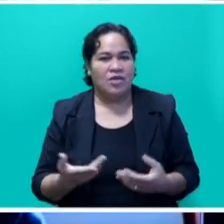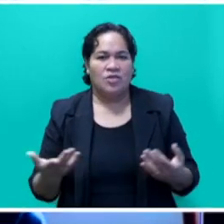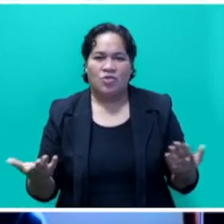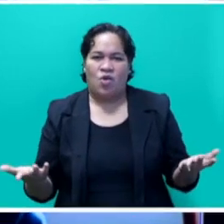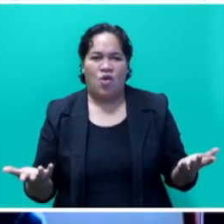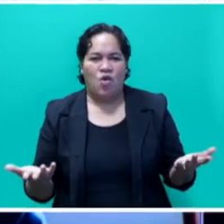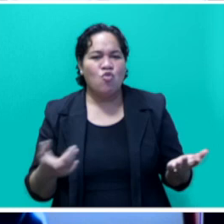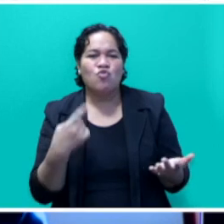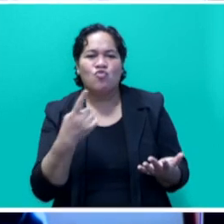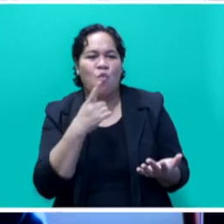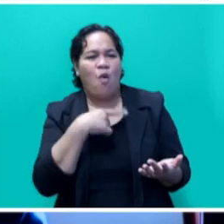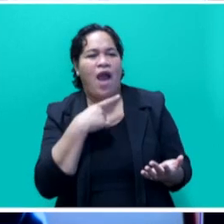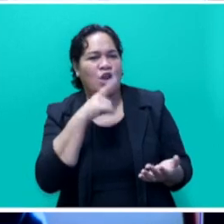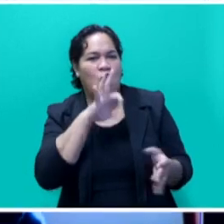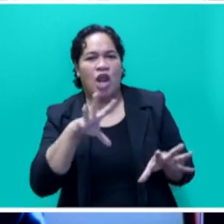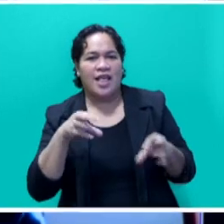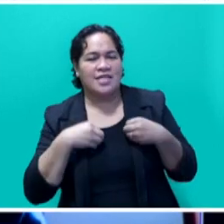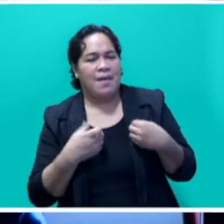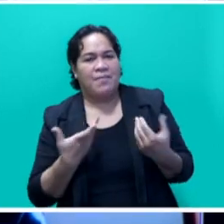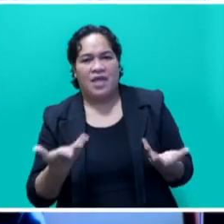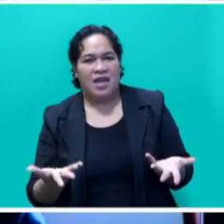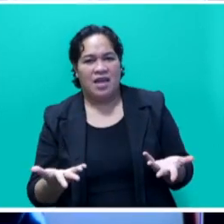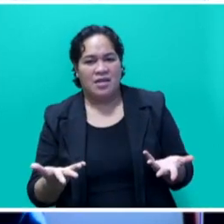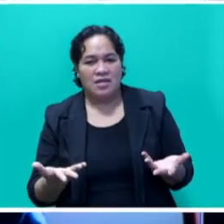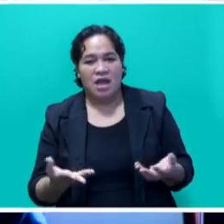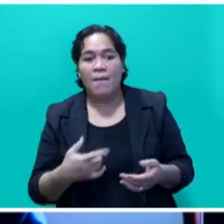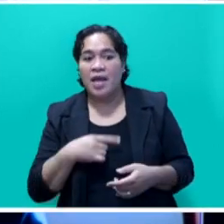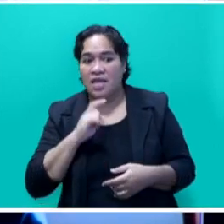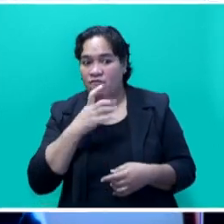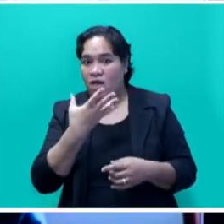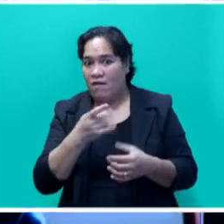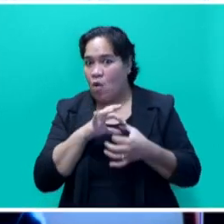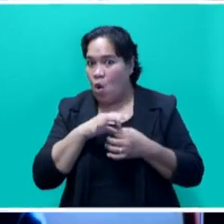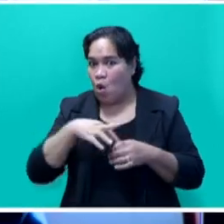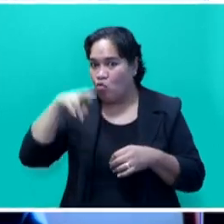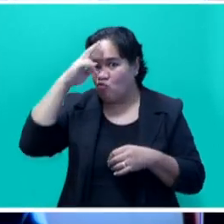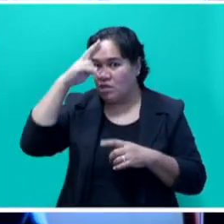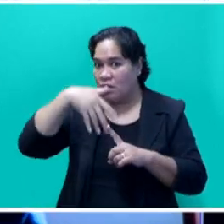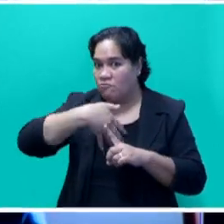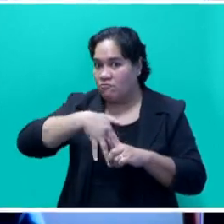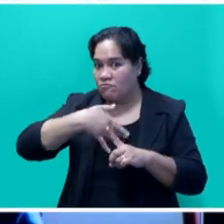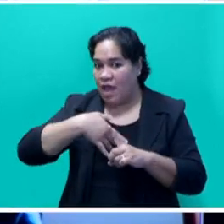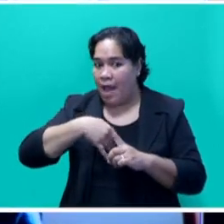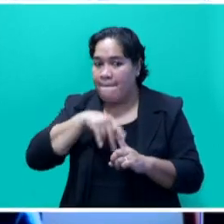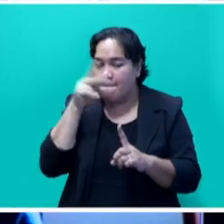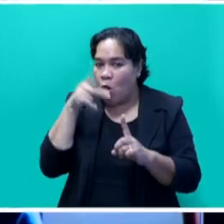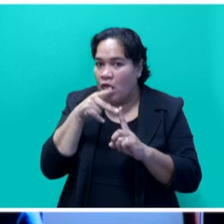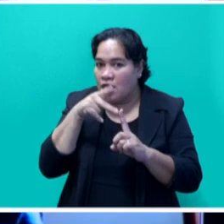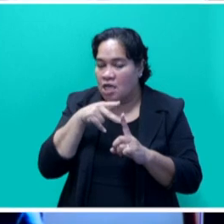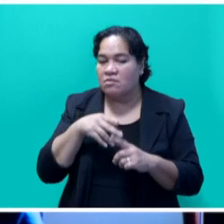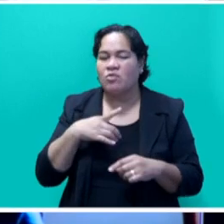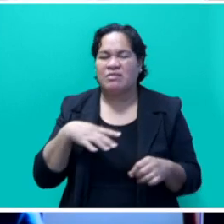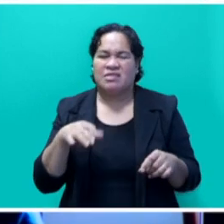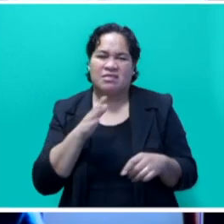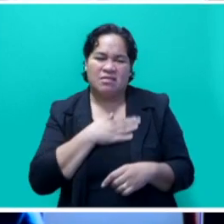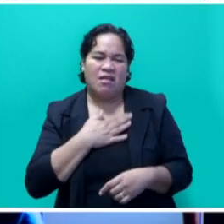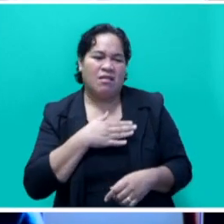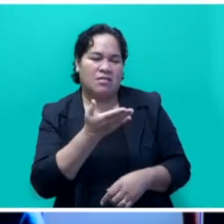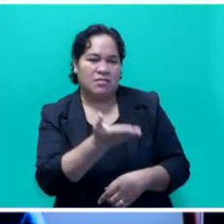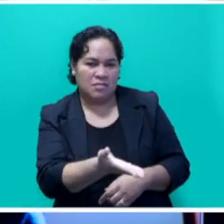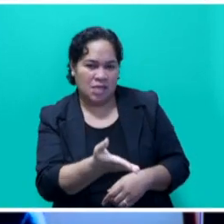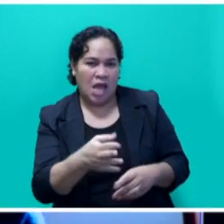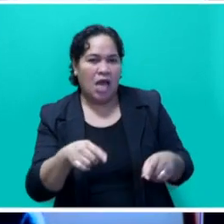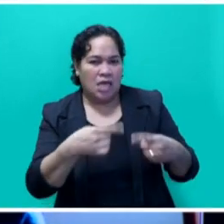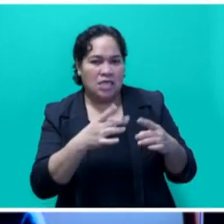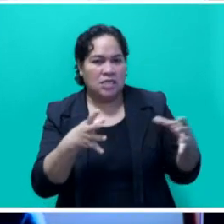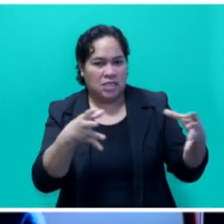that? Unless, of course, you have a political agenda, which what the opposition does, Mr. Speaker, sir, and is unfortunately that we have spent